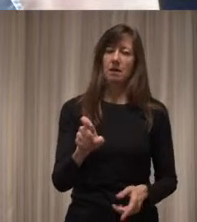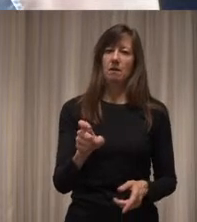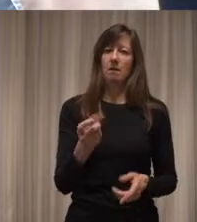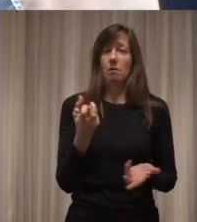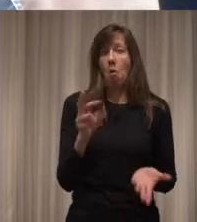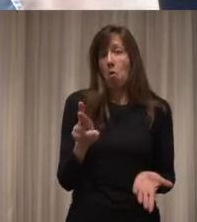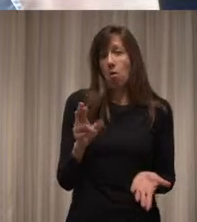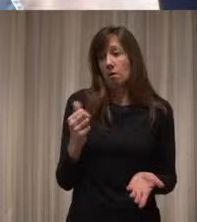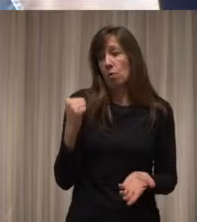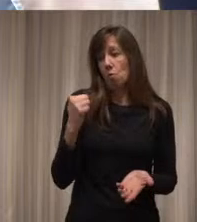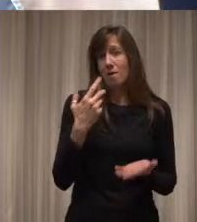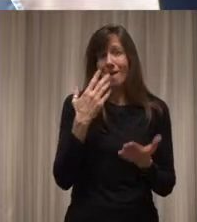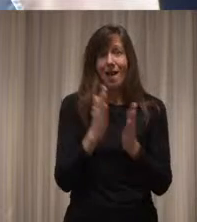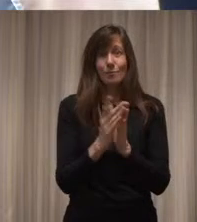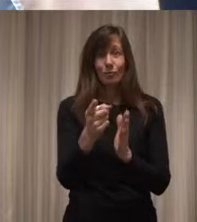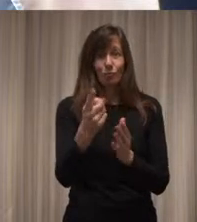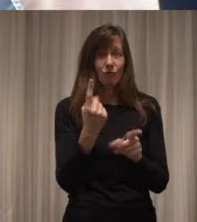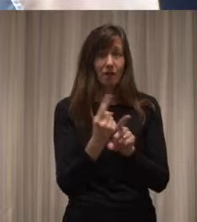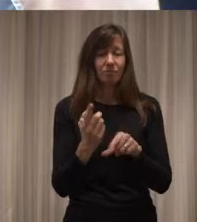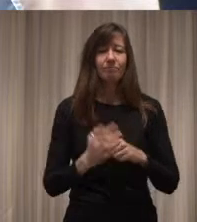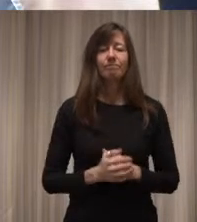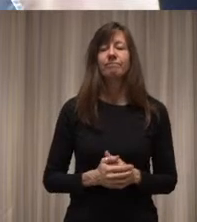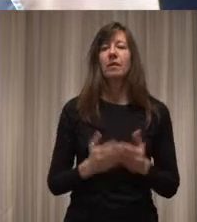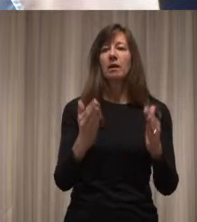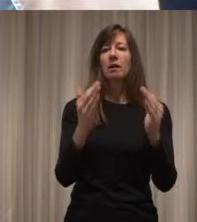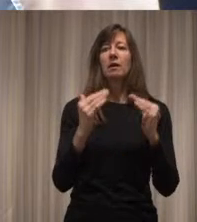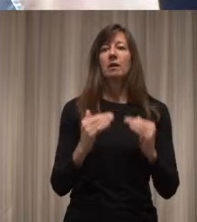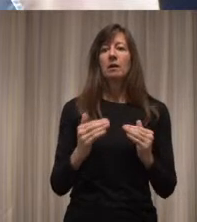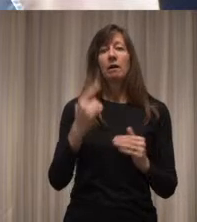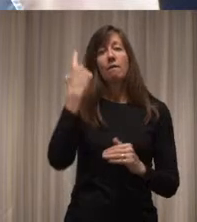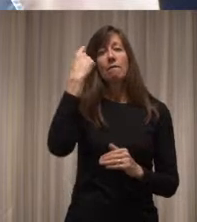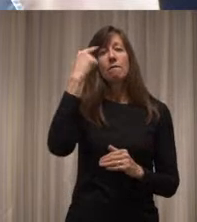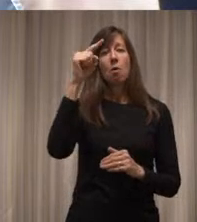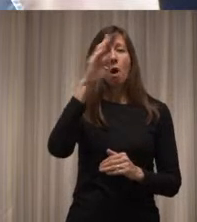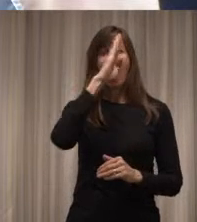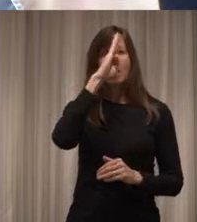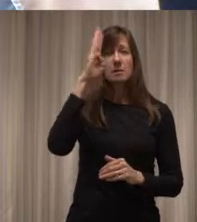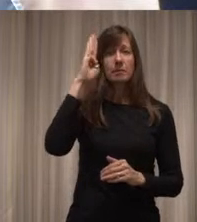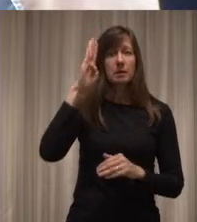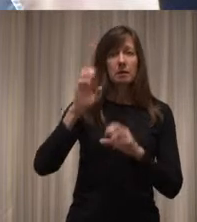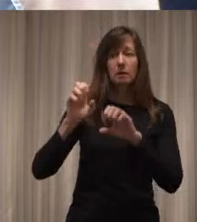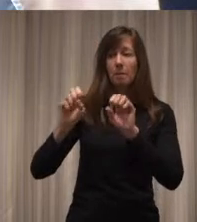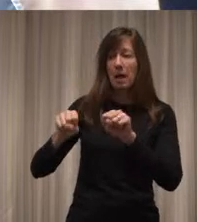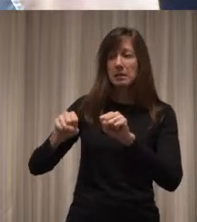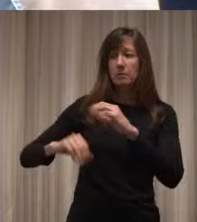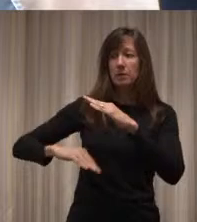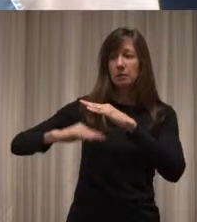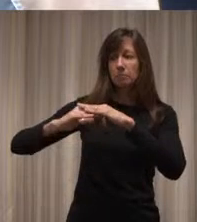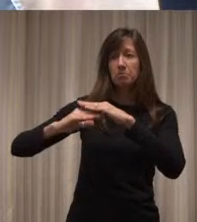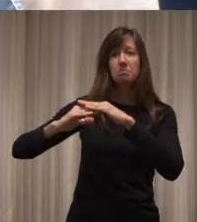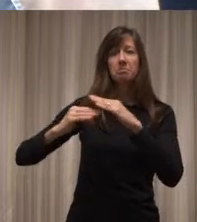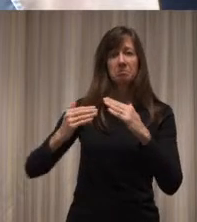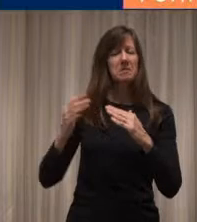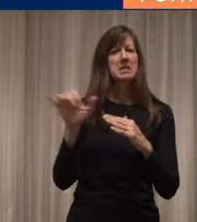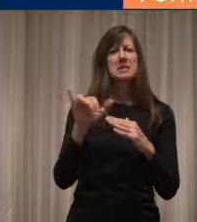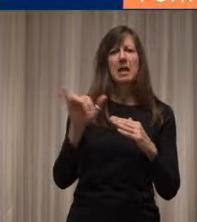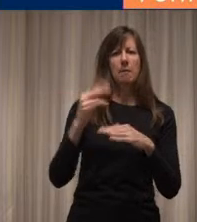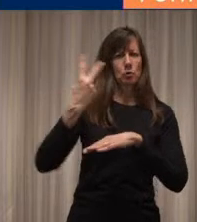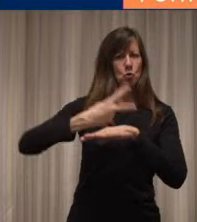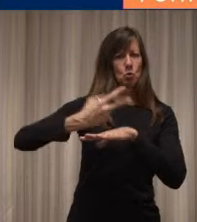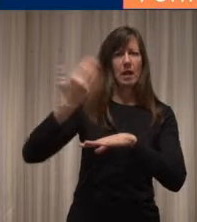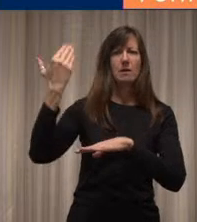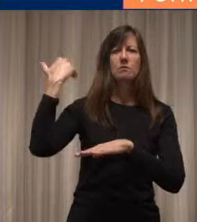capacity looking forward, we're in the same situation we were in our last update 48 hours ago. We are at